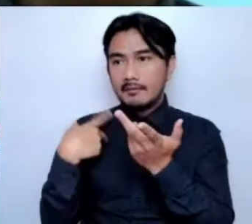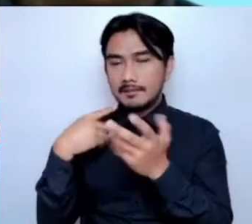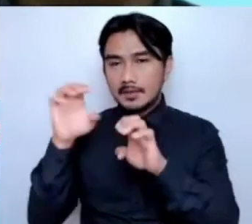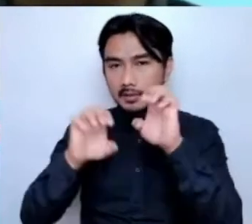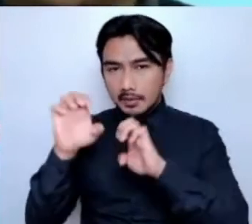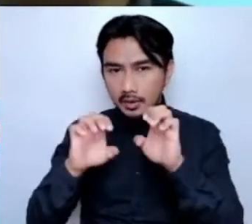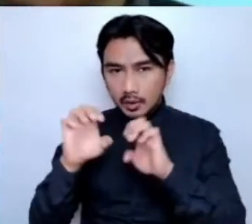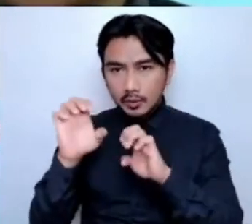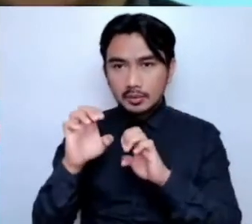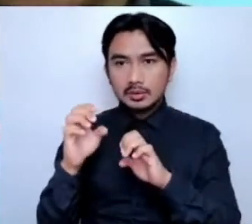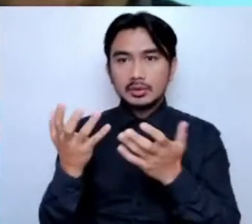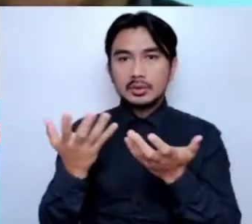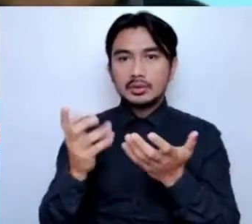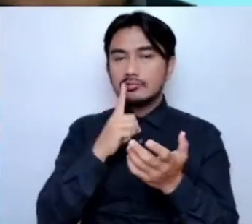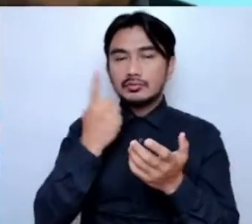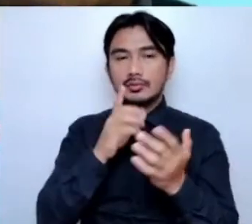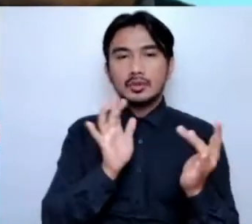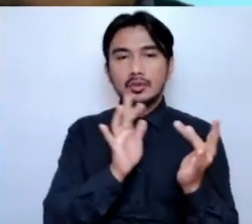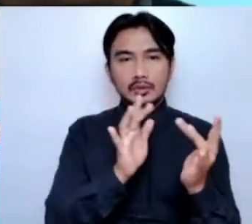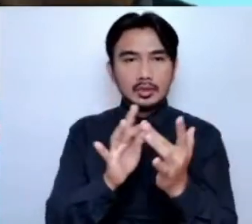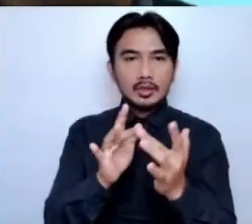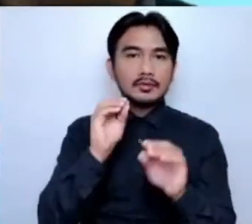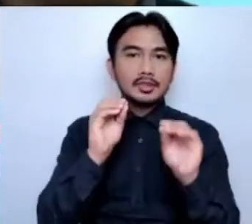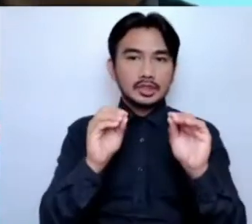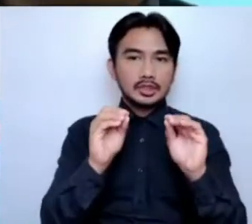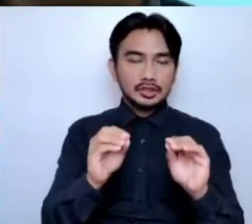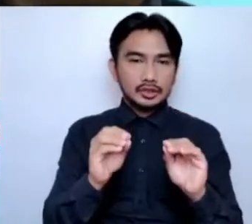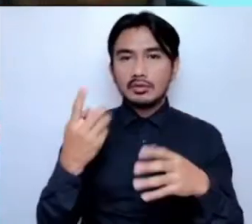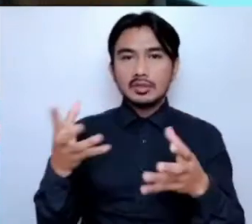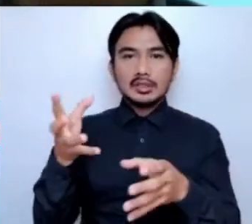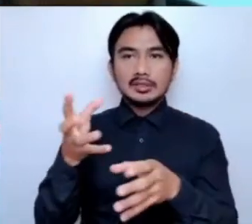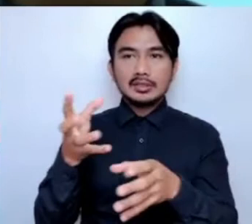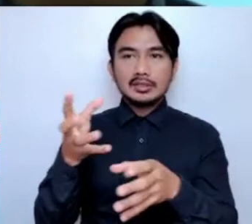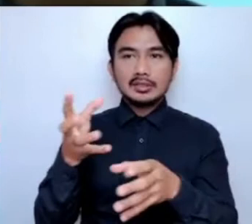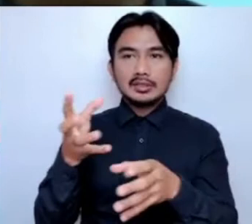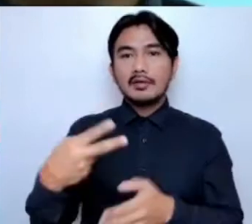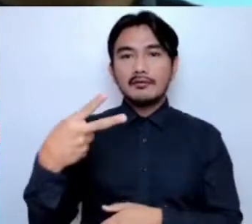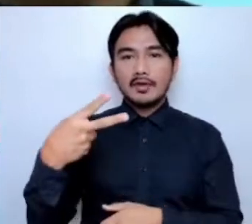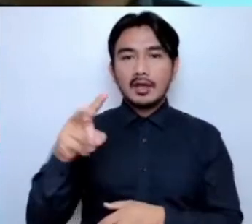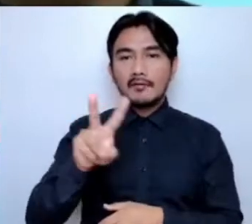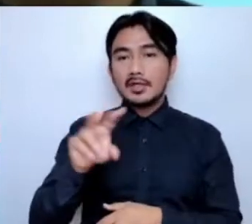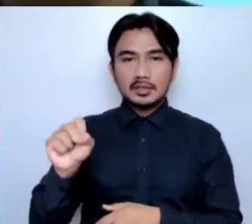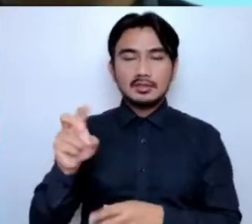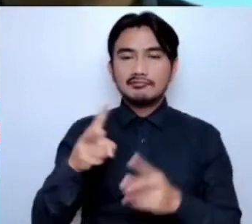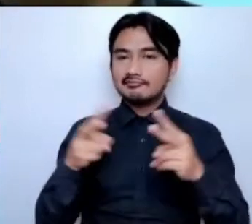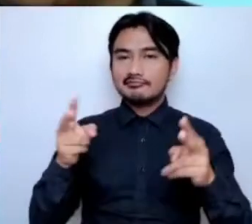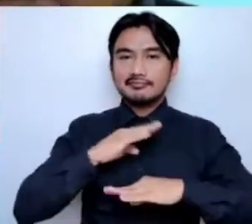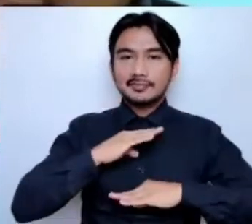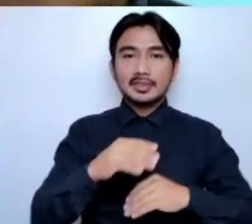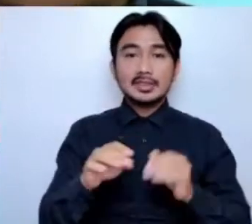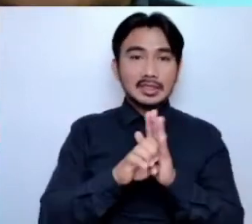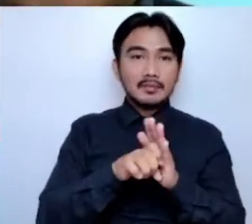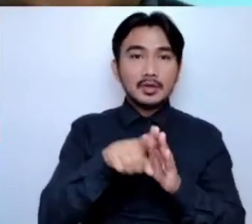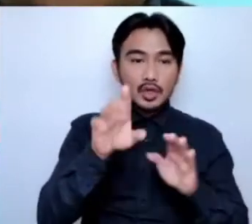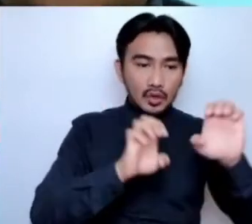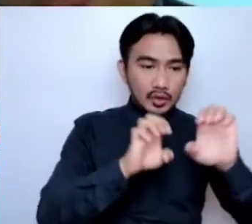of well-connected teaching practices, you get very satisfactory. If your evaluation only reflects